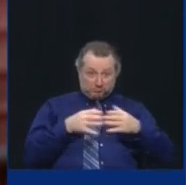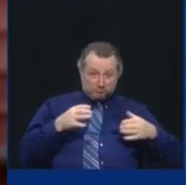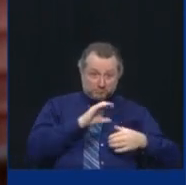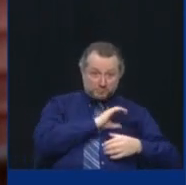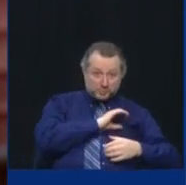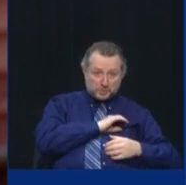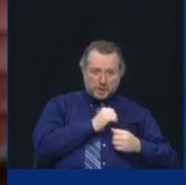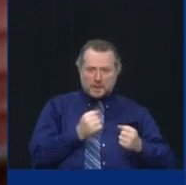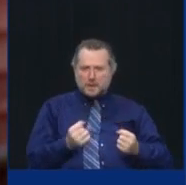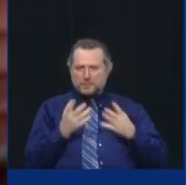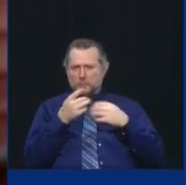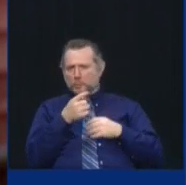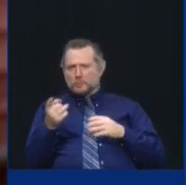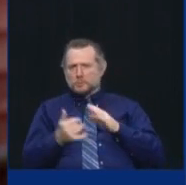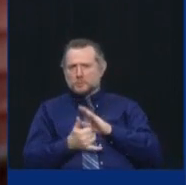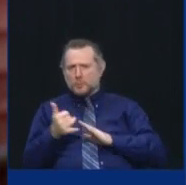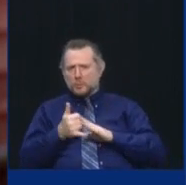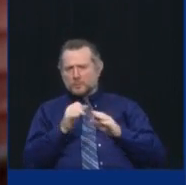the subway?